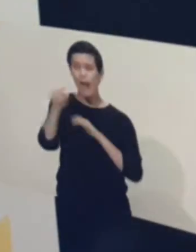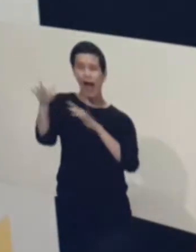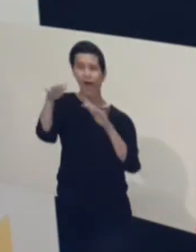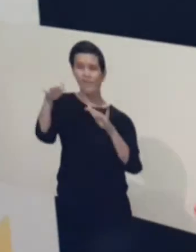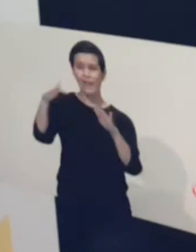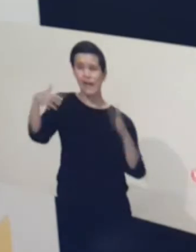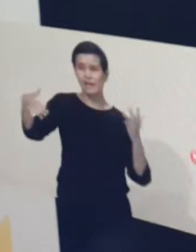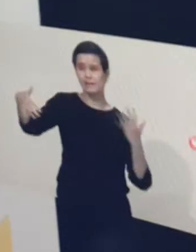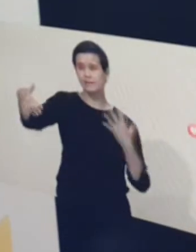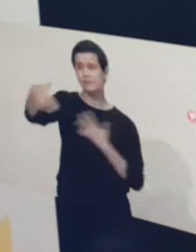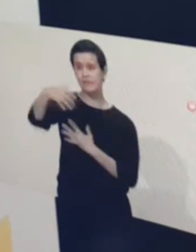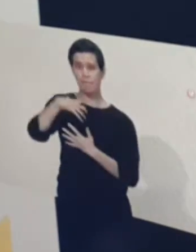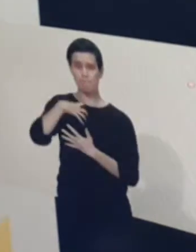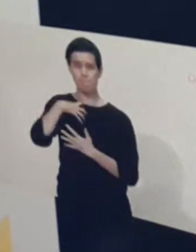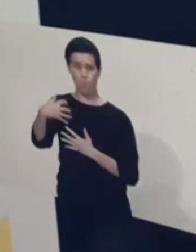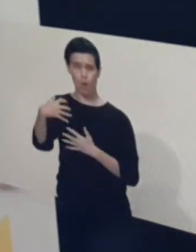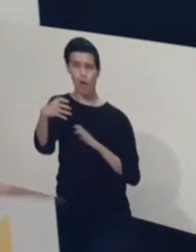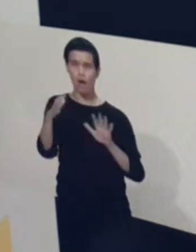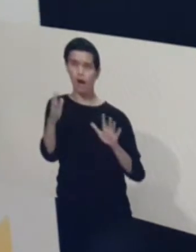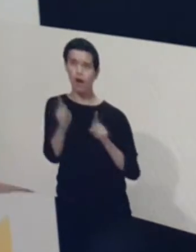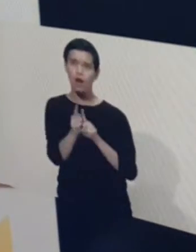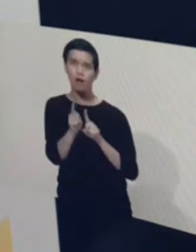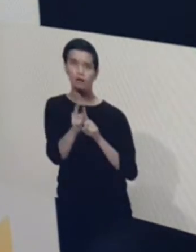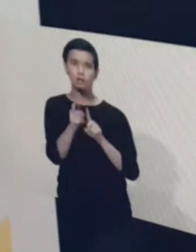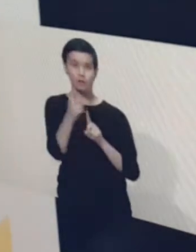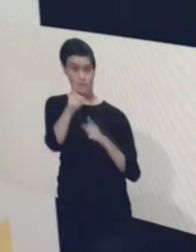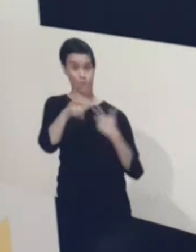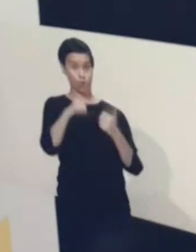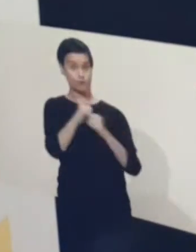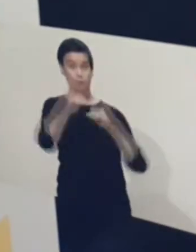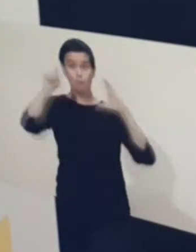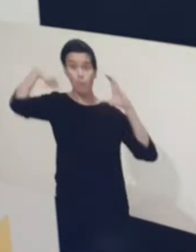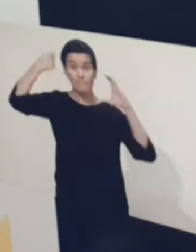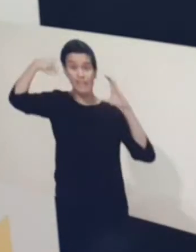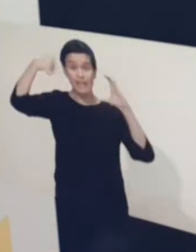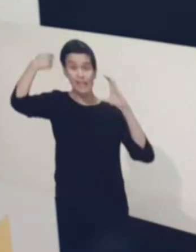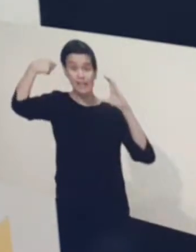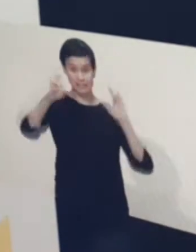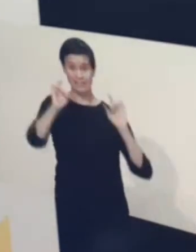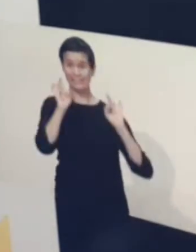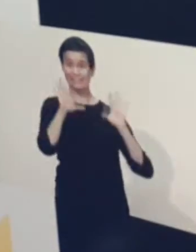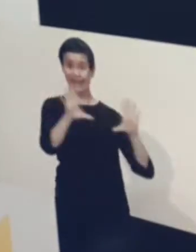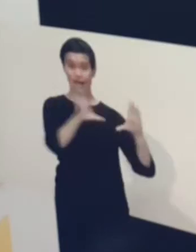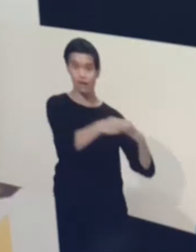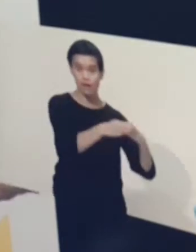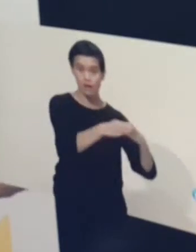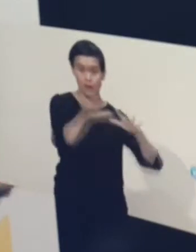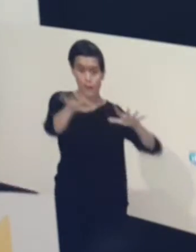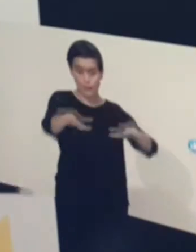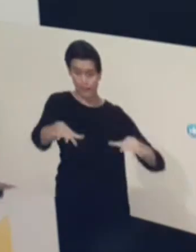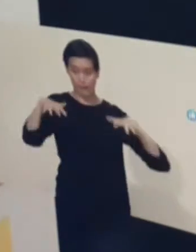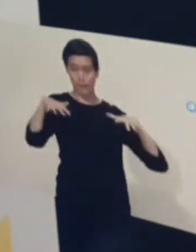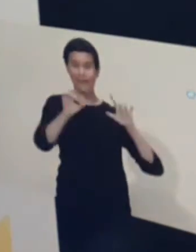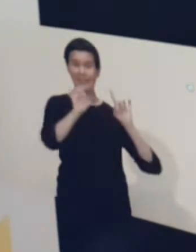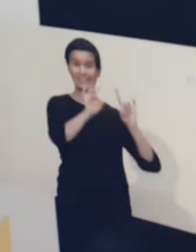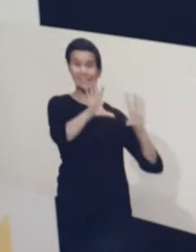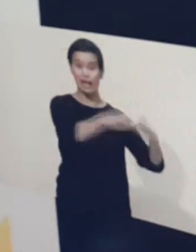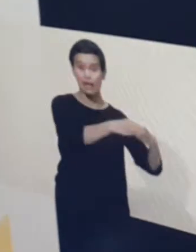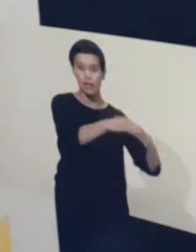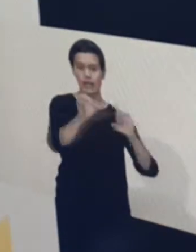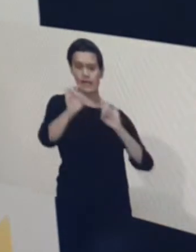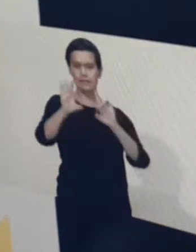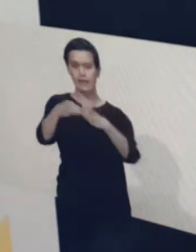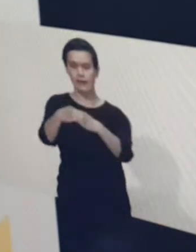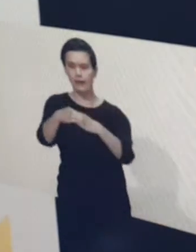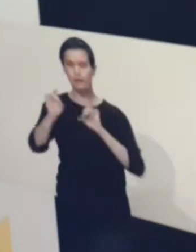will be at the movies, but they'll all be spaced out. They'll be watching sports, but they will be spaced